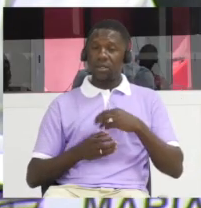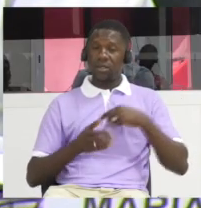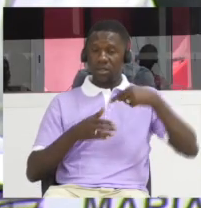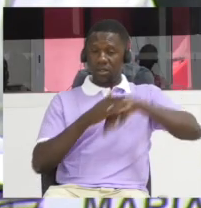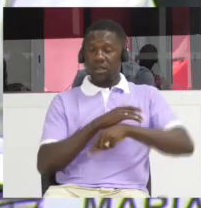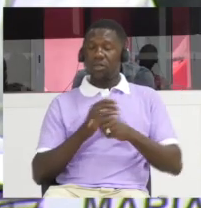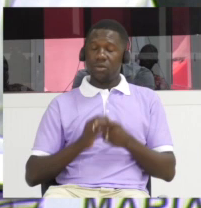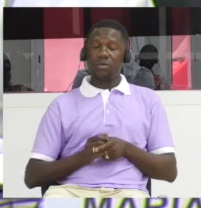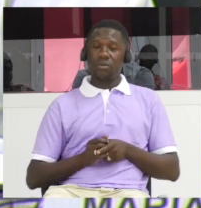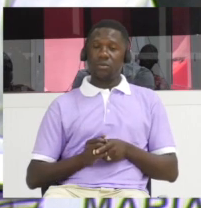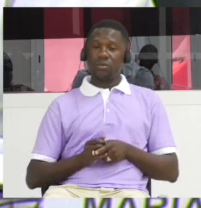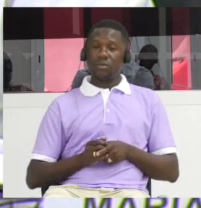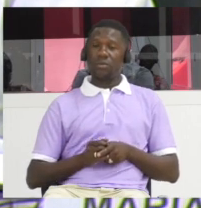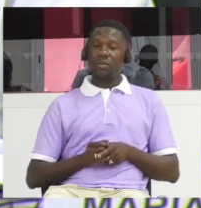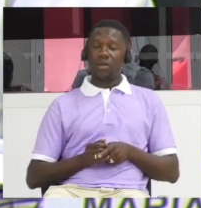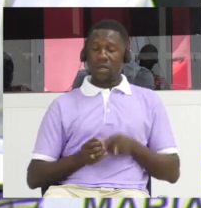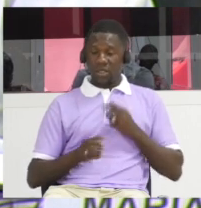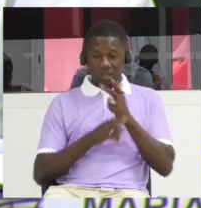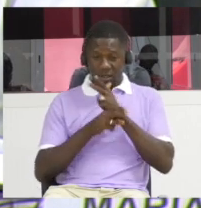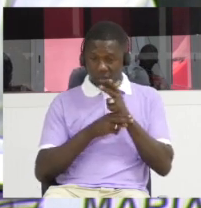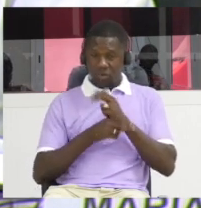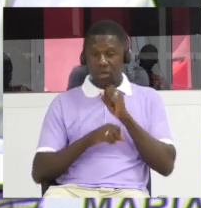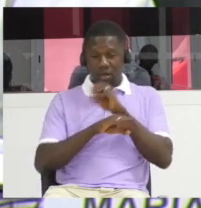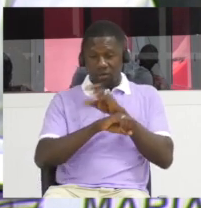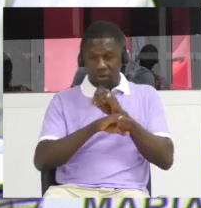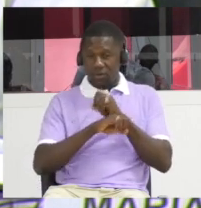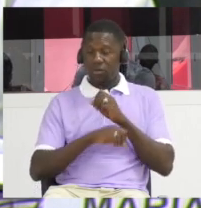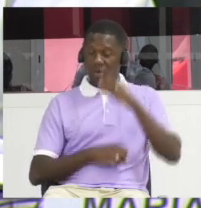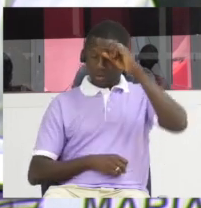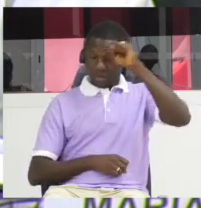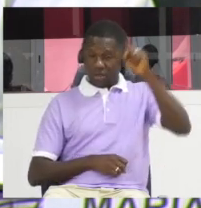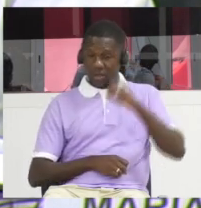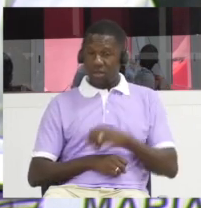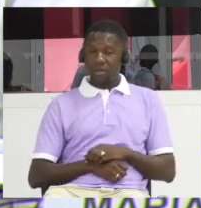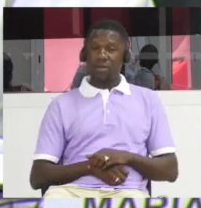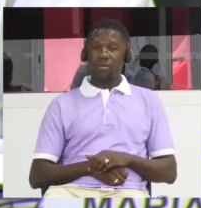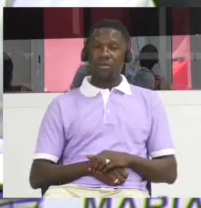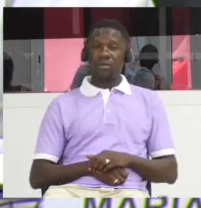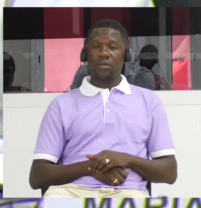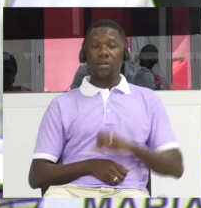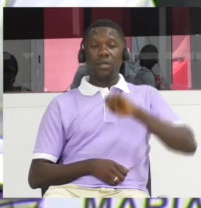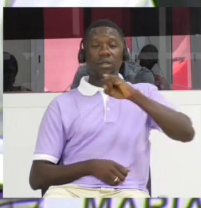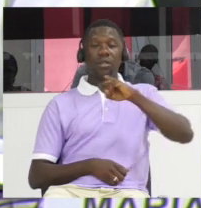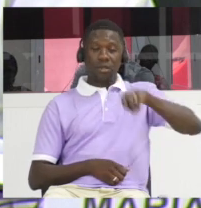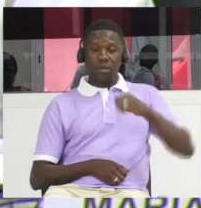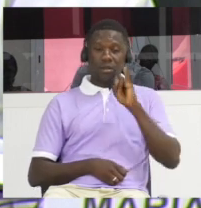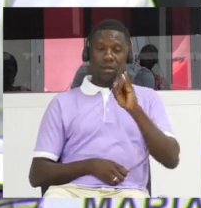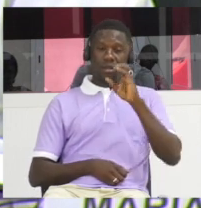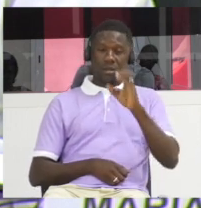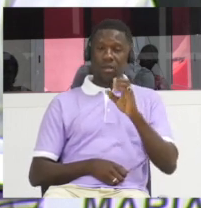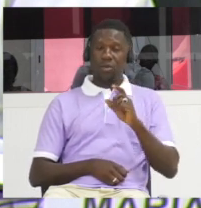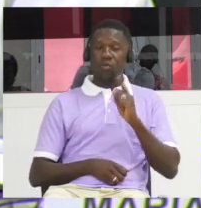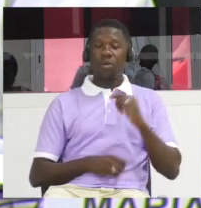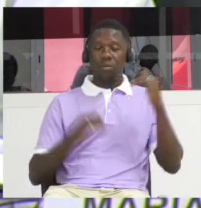advisor to the president, among others. The JIC would normally meet once a month and receive